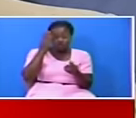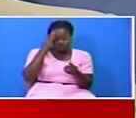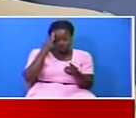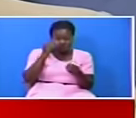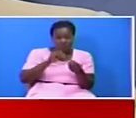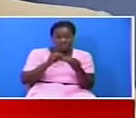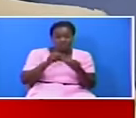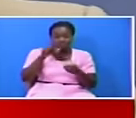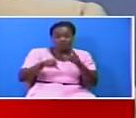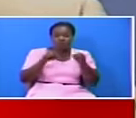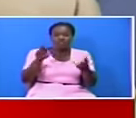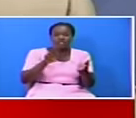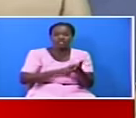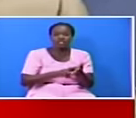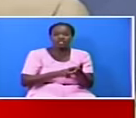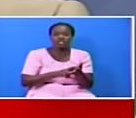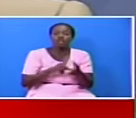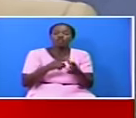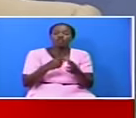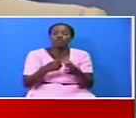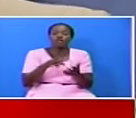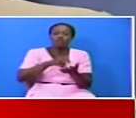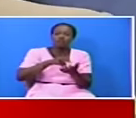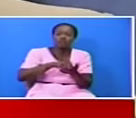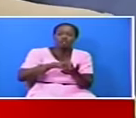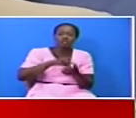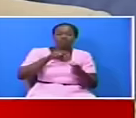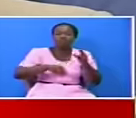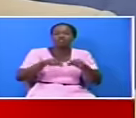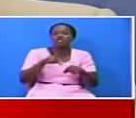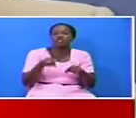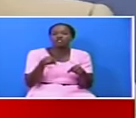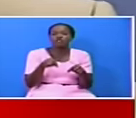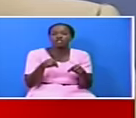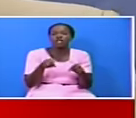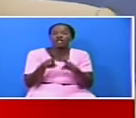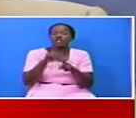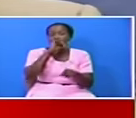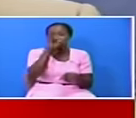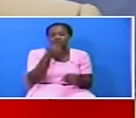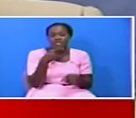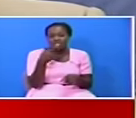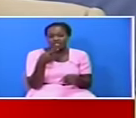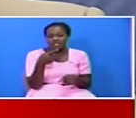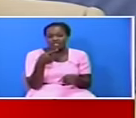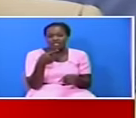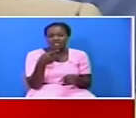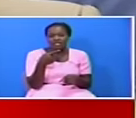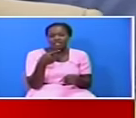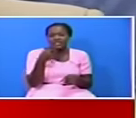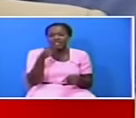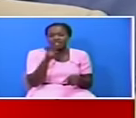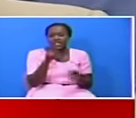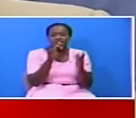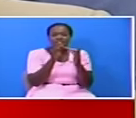must be retained at 500 per polling station. The most shocking thing is that while Jubilee says that they are